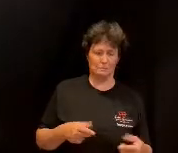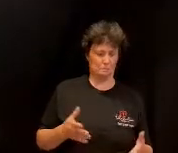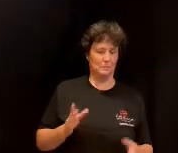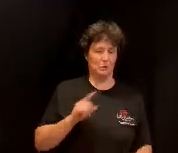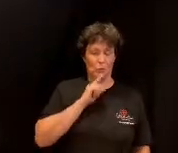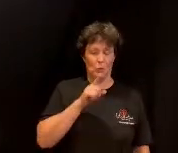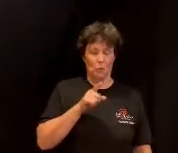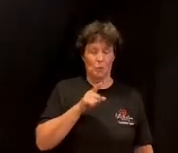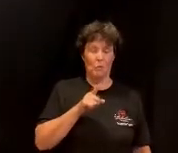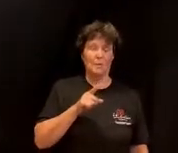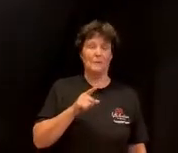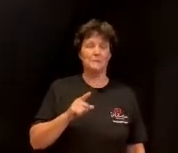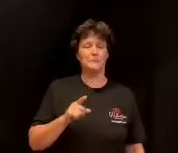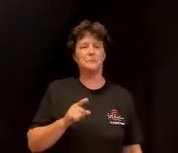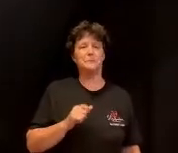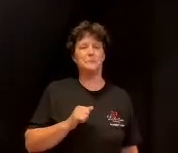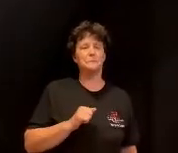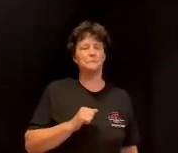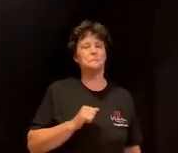So,